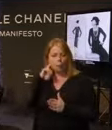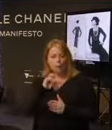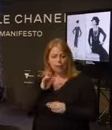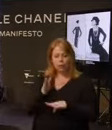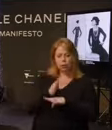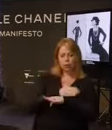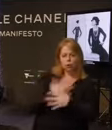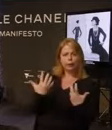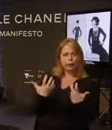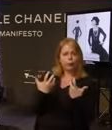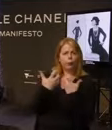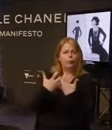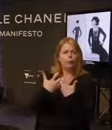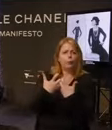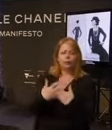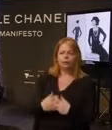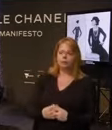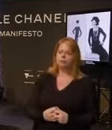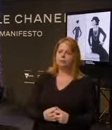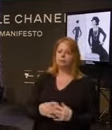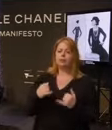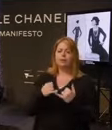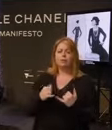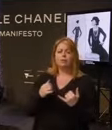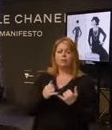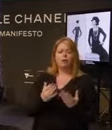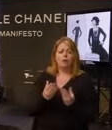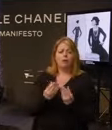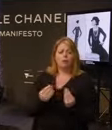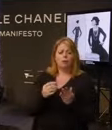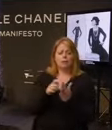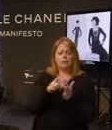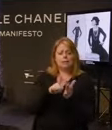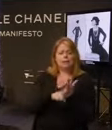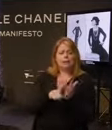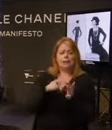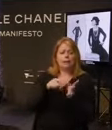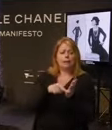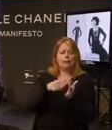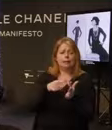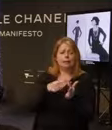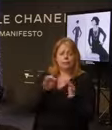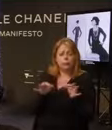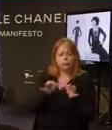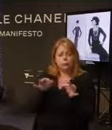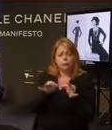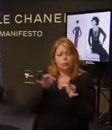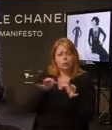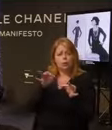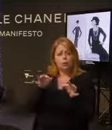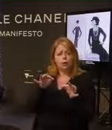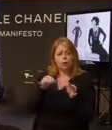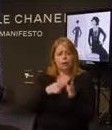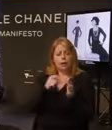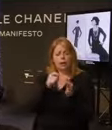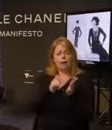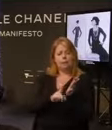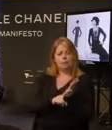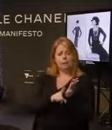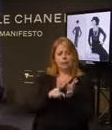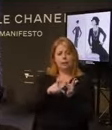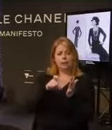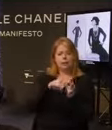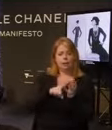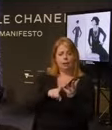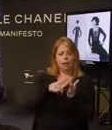together, and it's very delicately sewn together. And then there's applique of the flowers, which you also see on that beautiful,